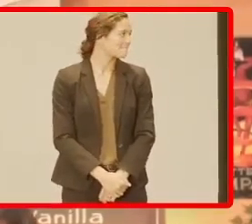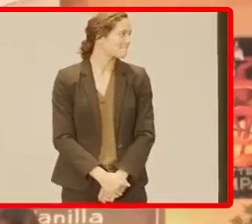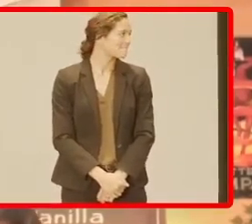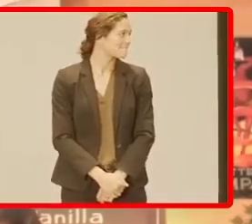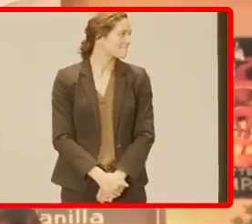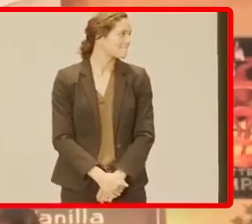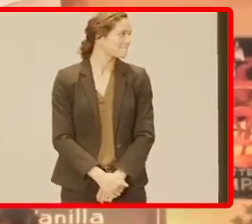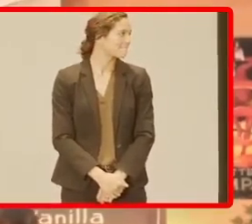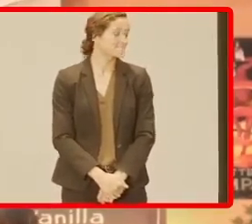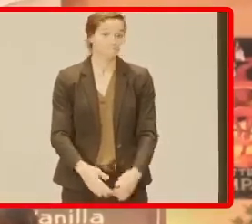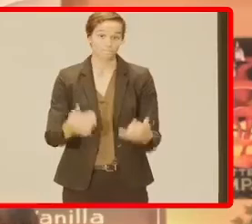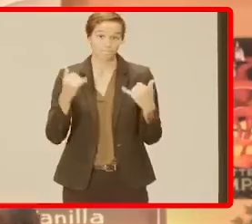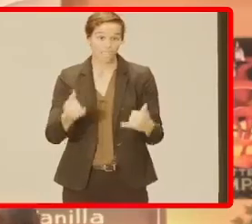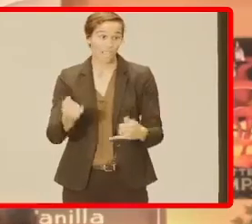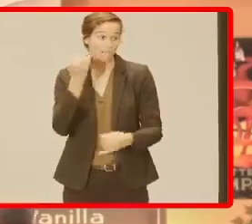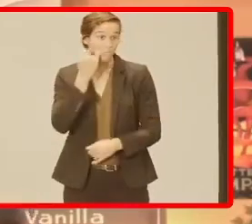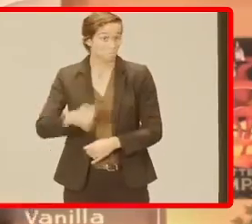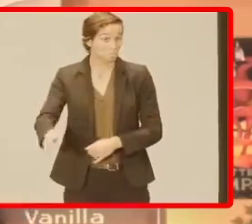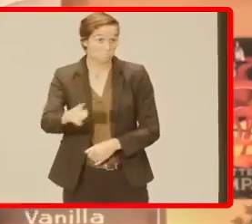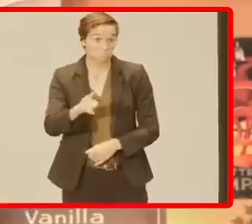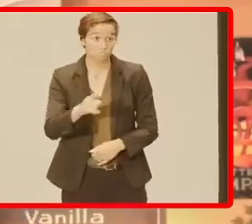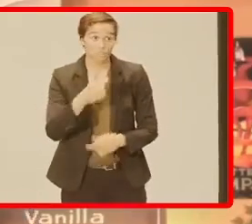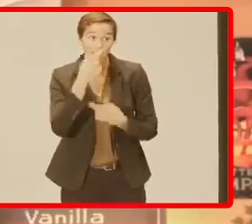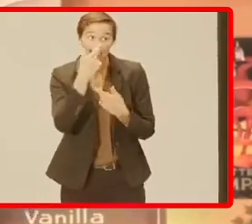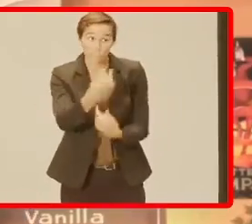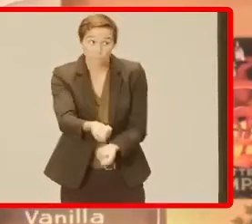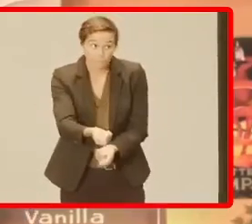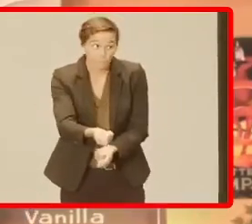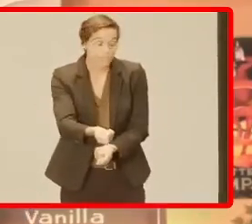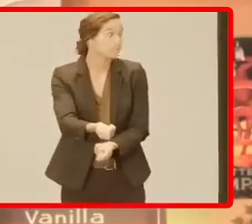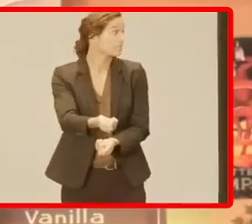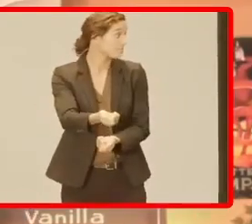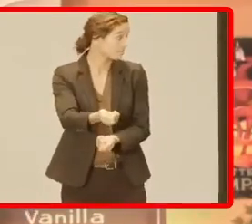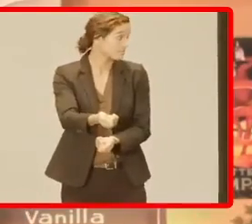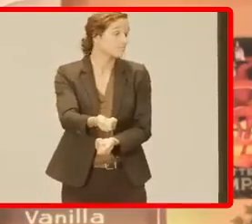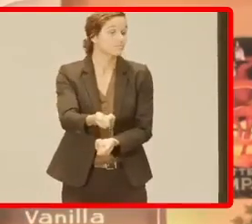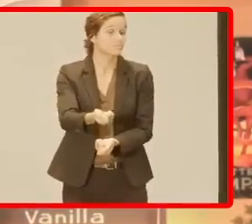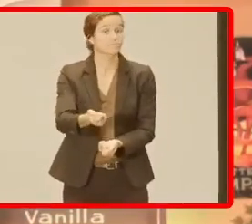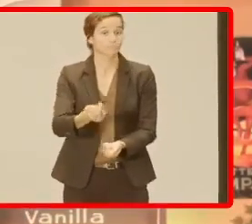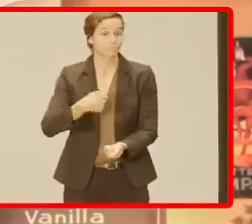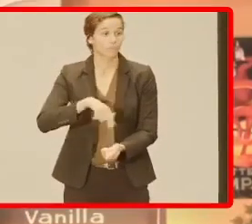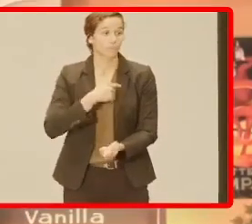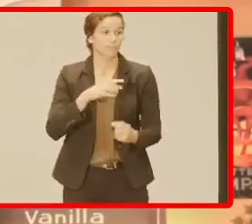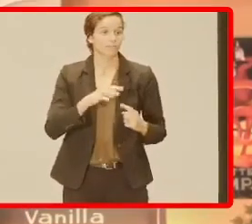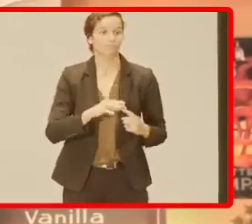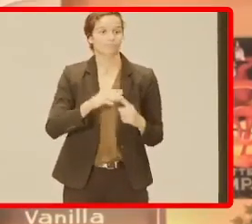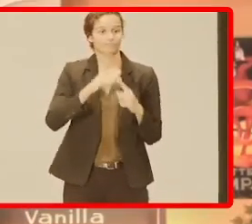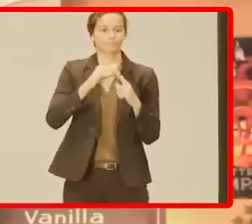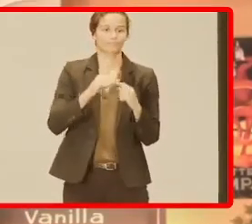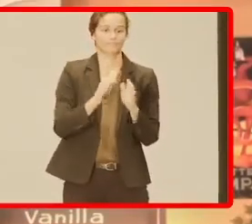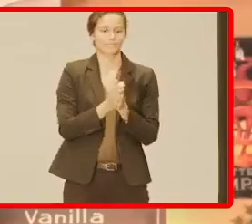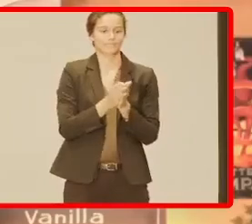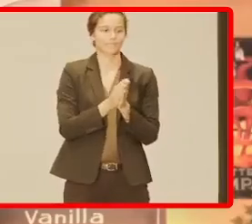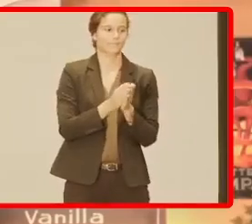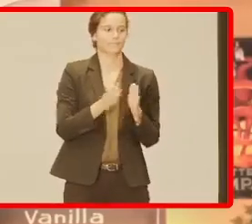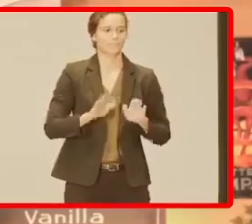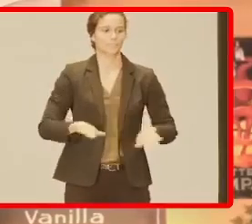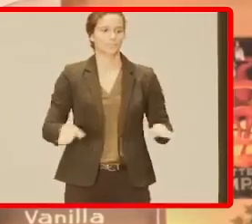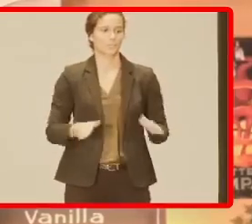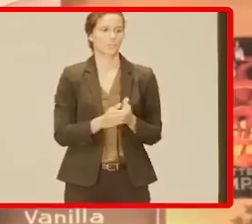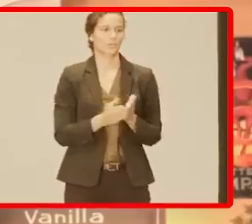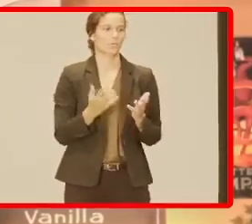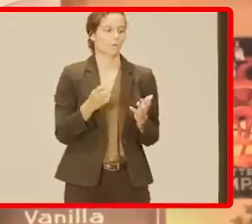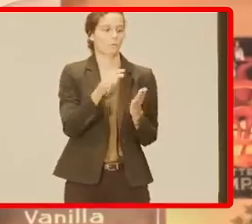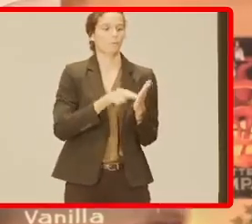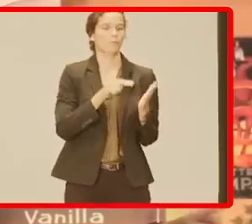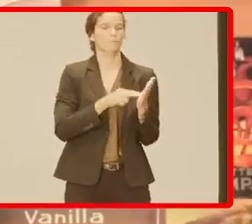Now, if any of you are interested, we have a special children's book we would like to share with you, and it's over